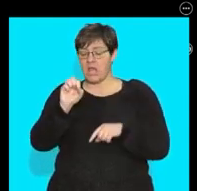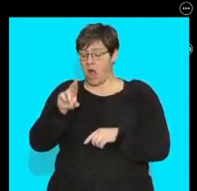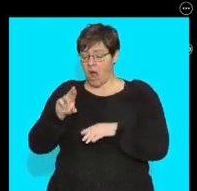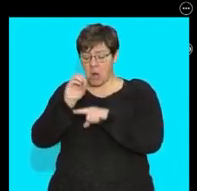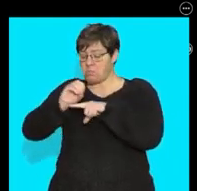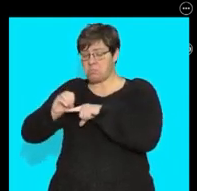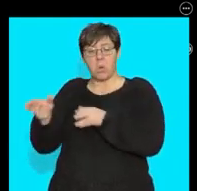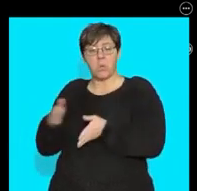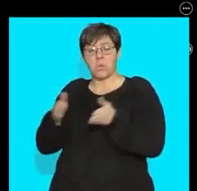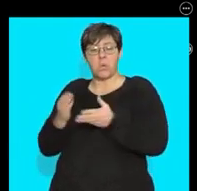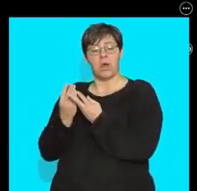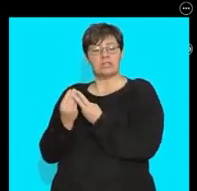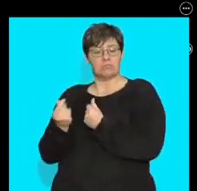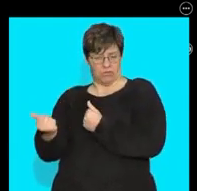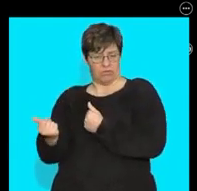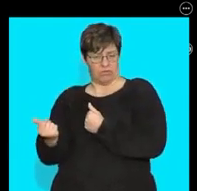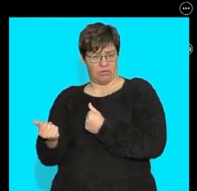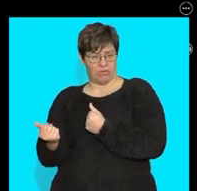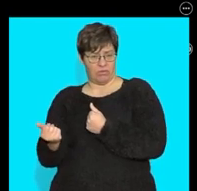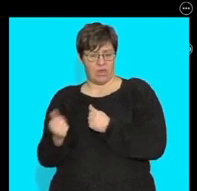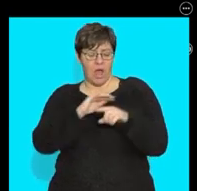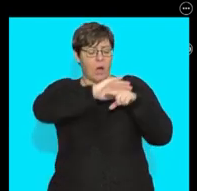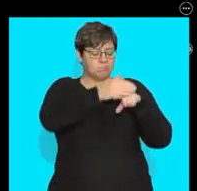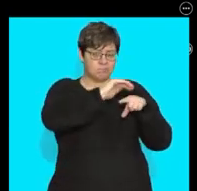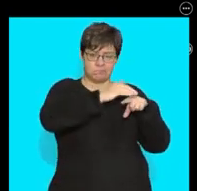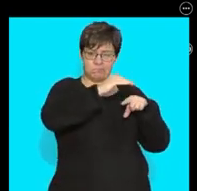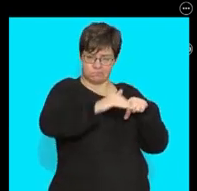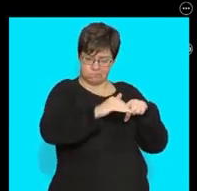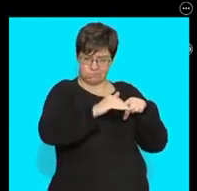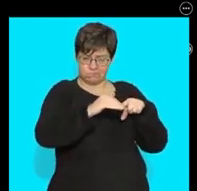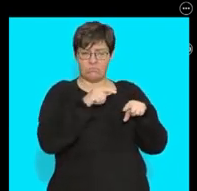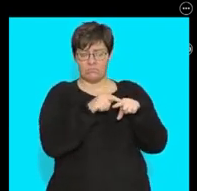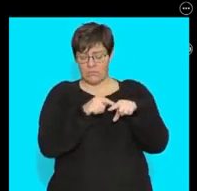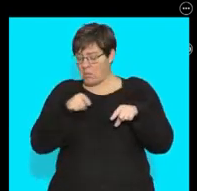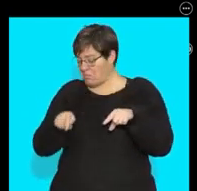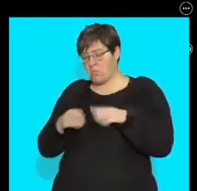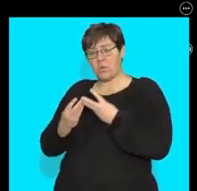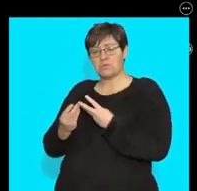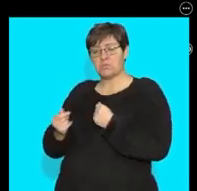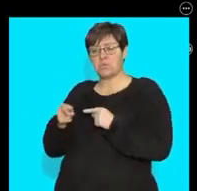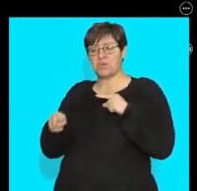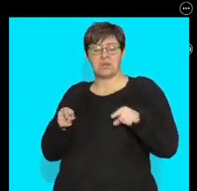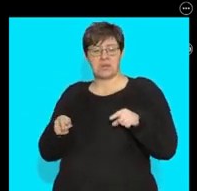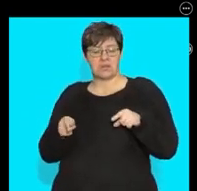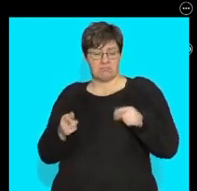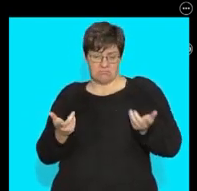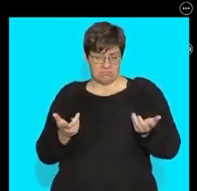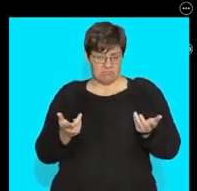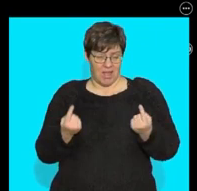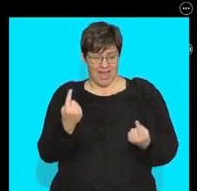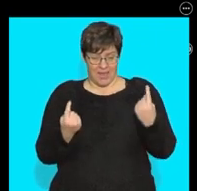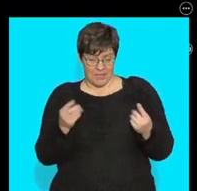no ribosomes on, it's smooth, right? Rough, bumpy, because there we go, these little bumps on the top, or it could